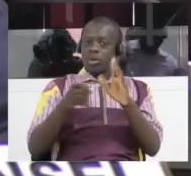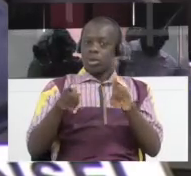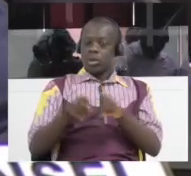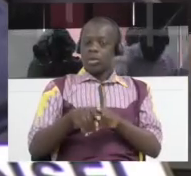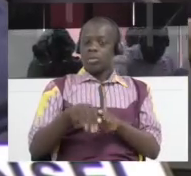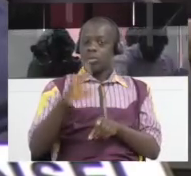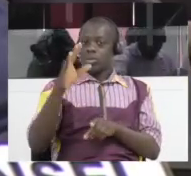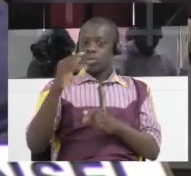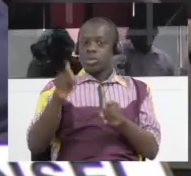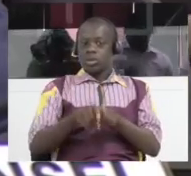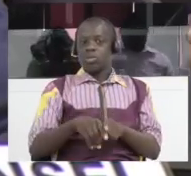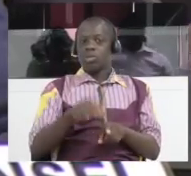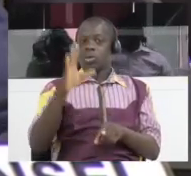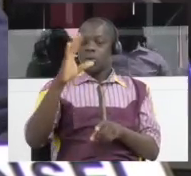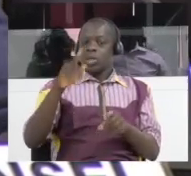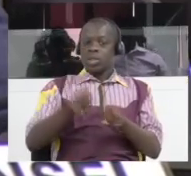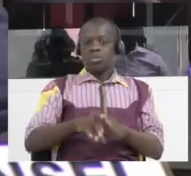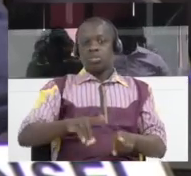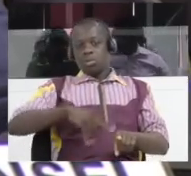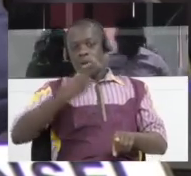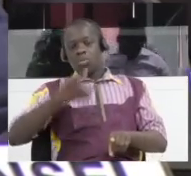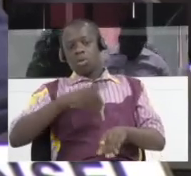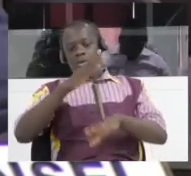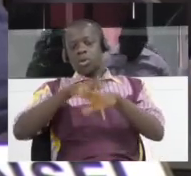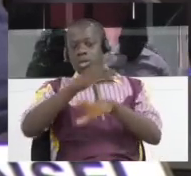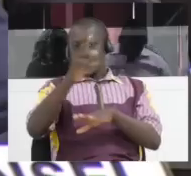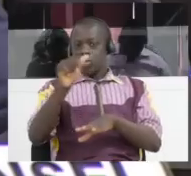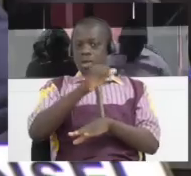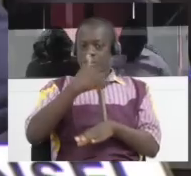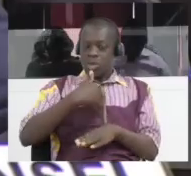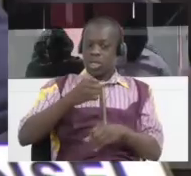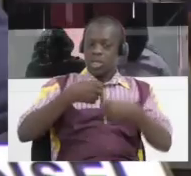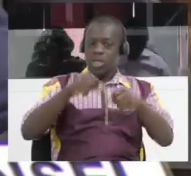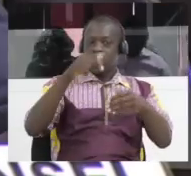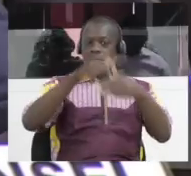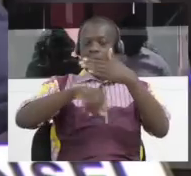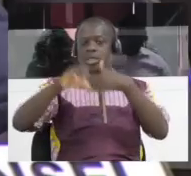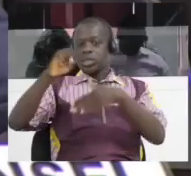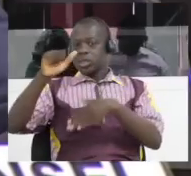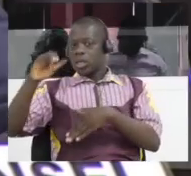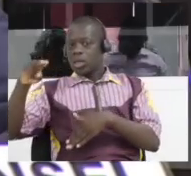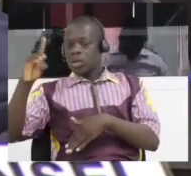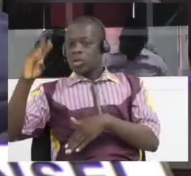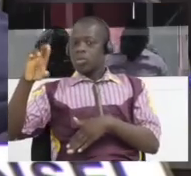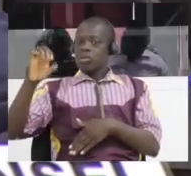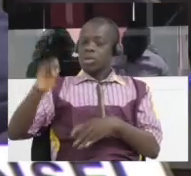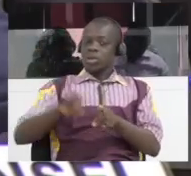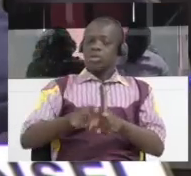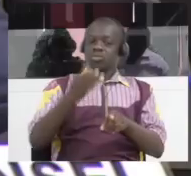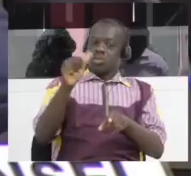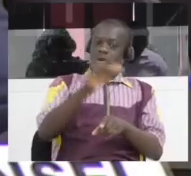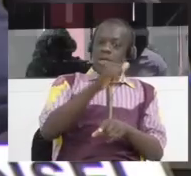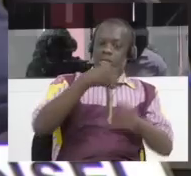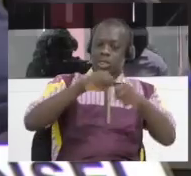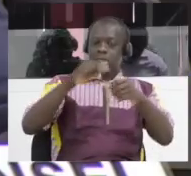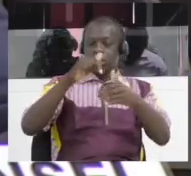issue. You teased each other on the basis of the fact that some trained in Sandhurst and some trained in the